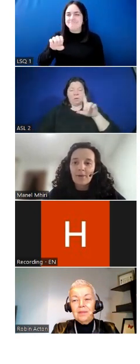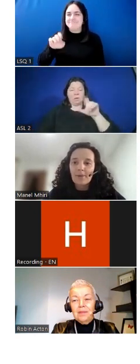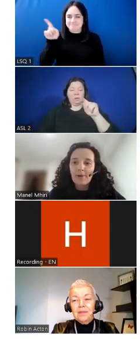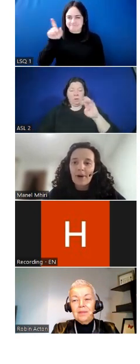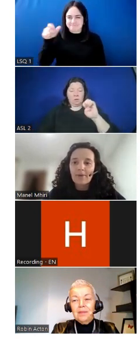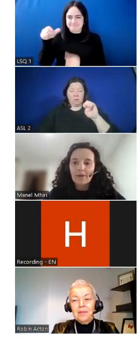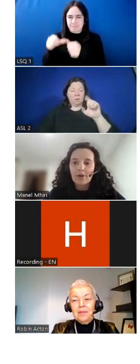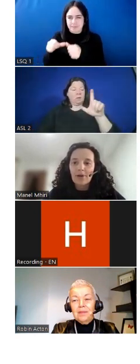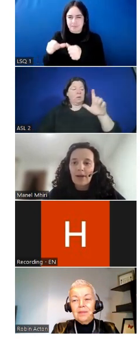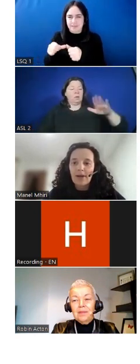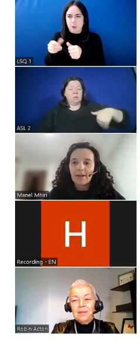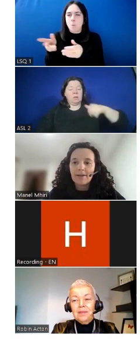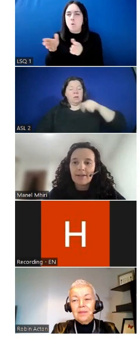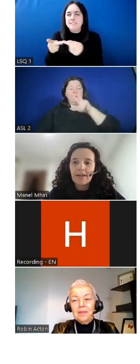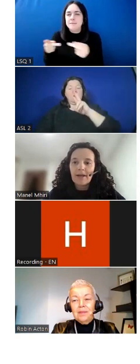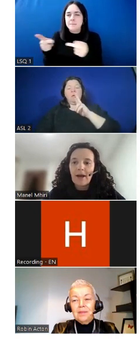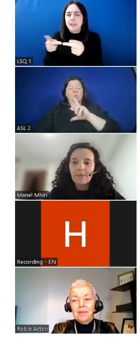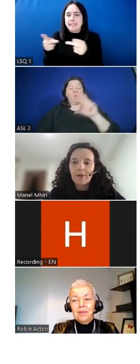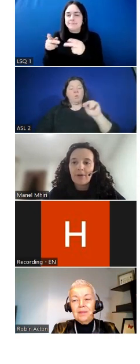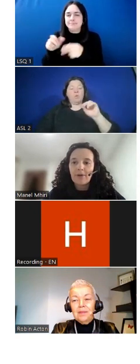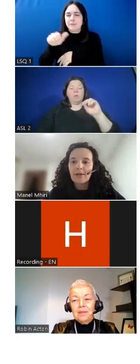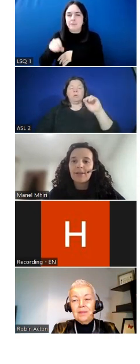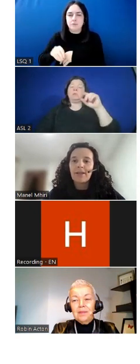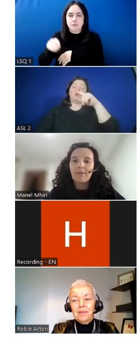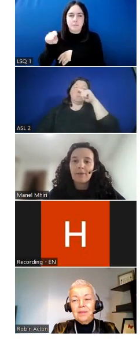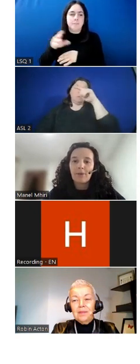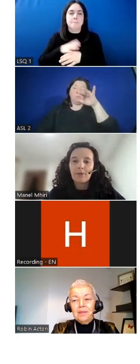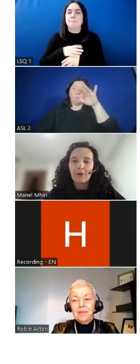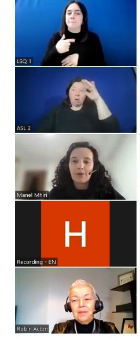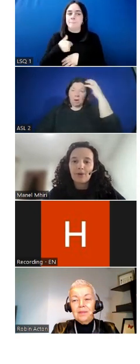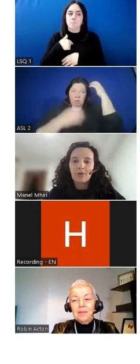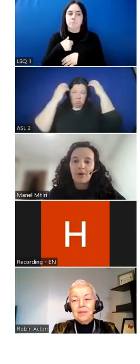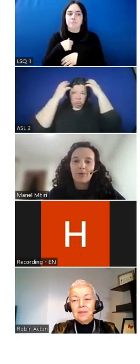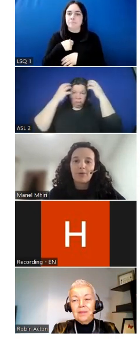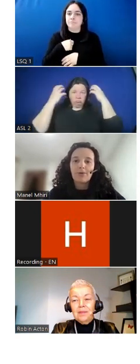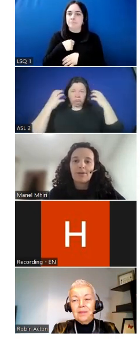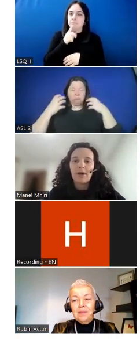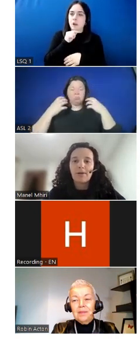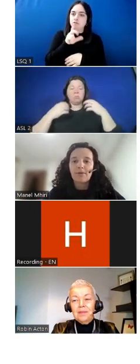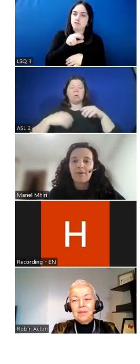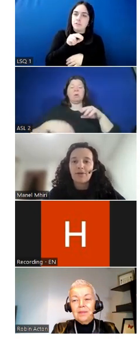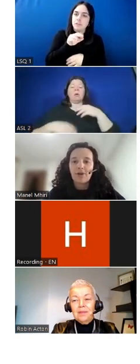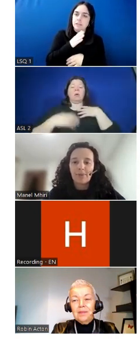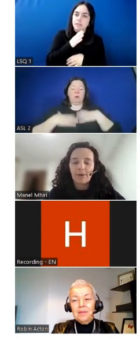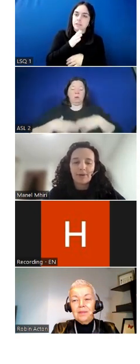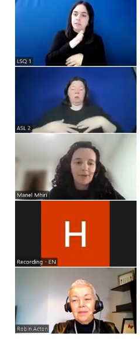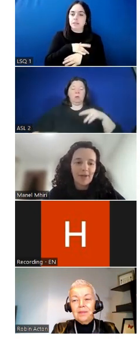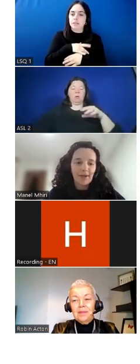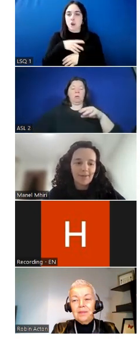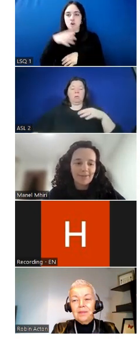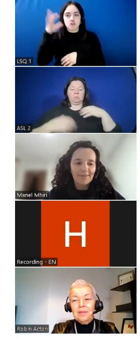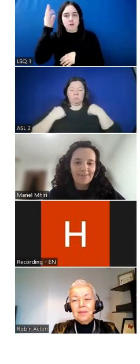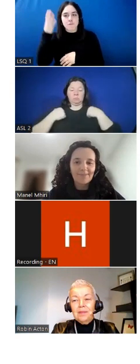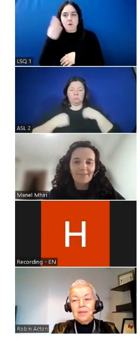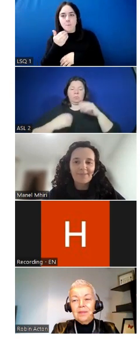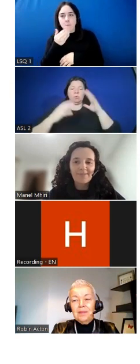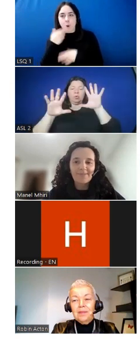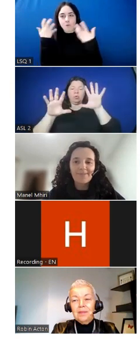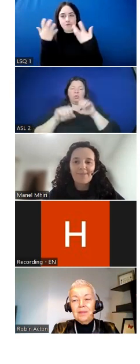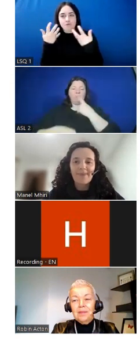30s with brown and curly hair. I'm wearing a navy blue poncho over a dark red jumper today.